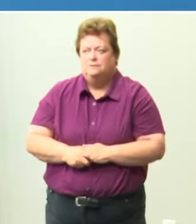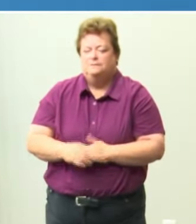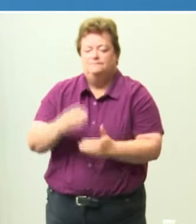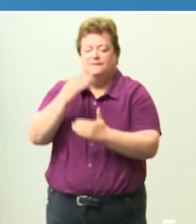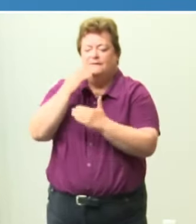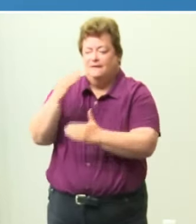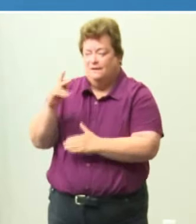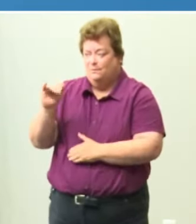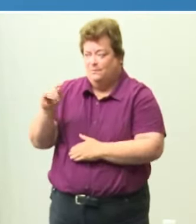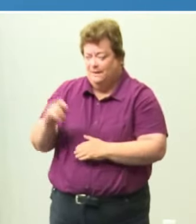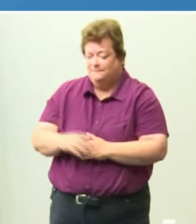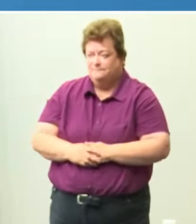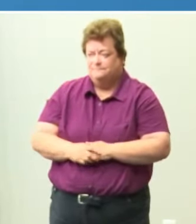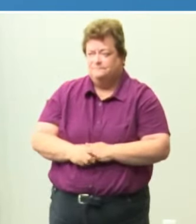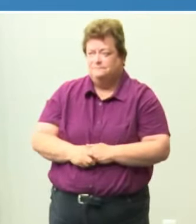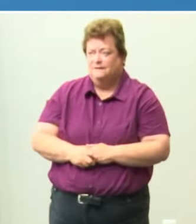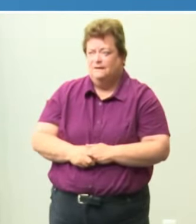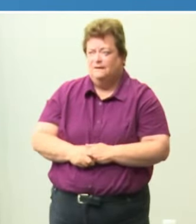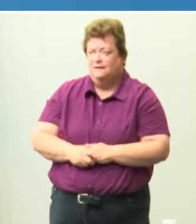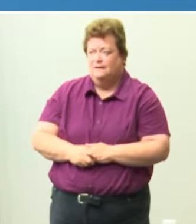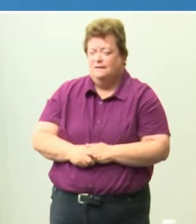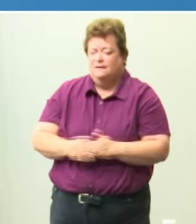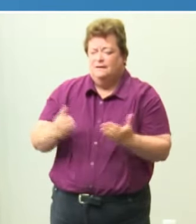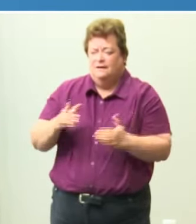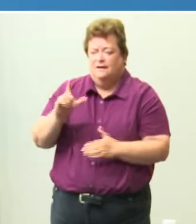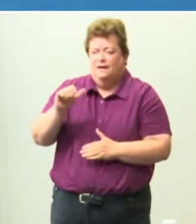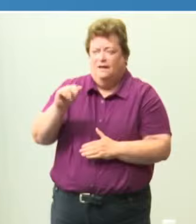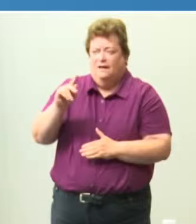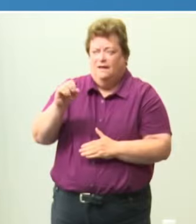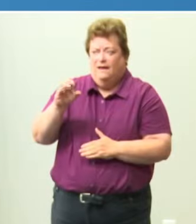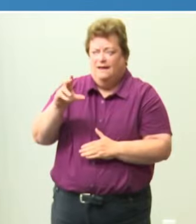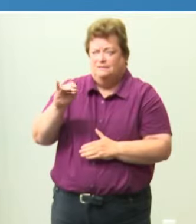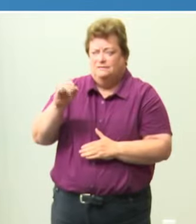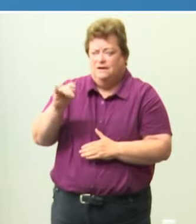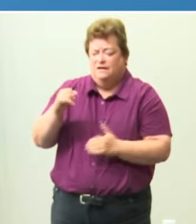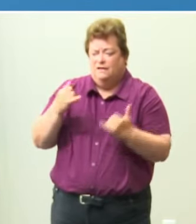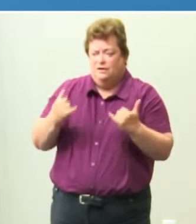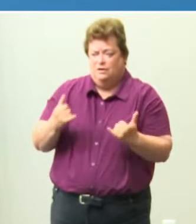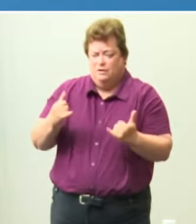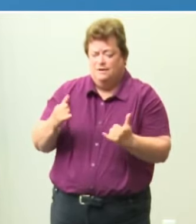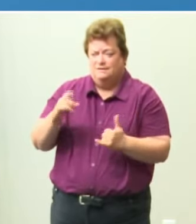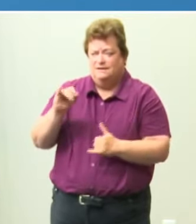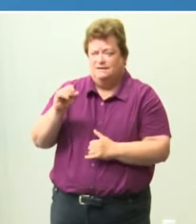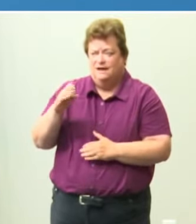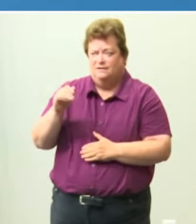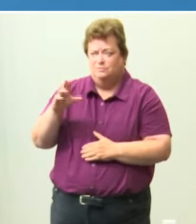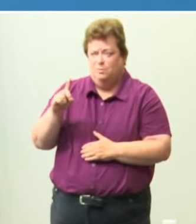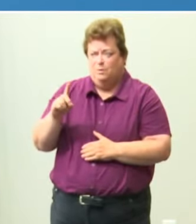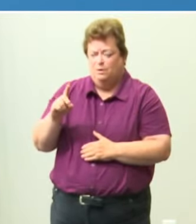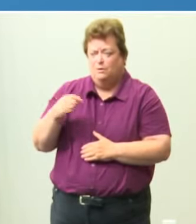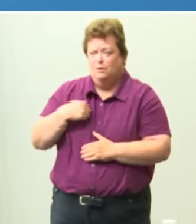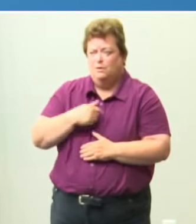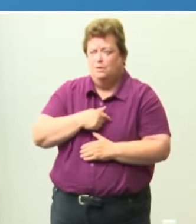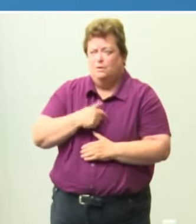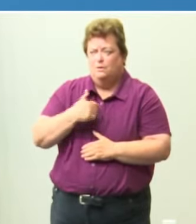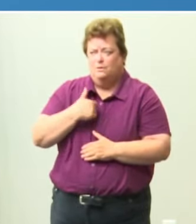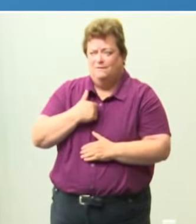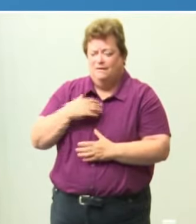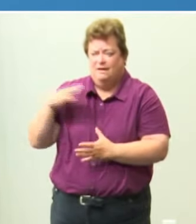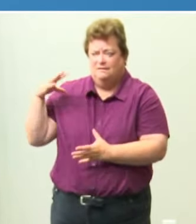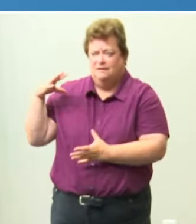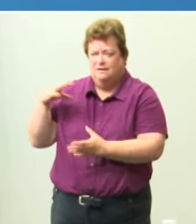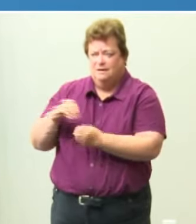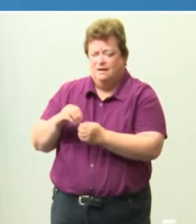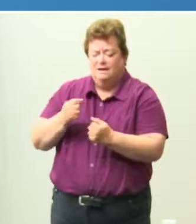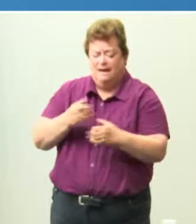Thank you, Pat. In Lancaster County COVID-19 dashboard, we had cumulative data